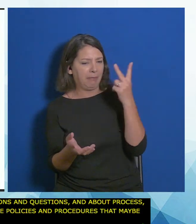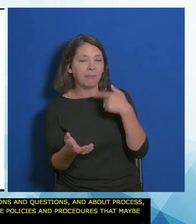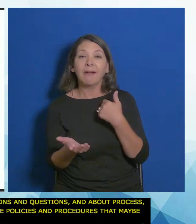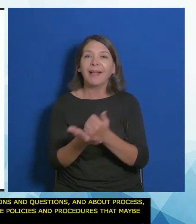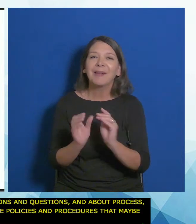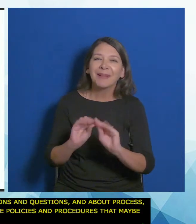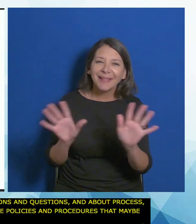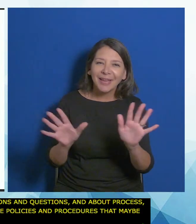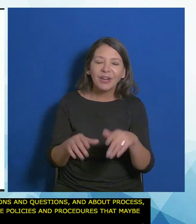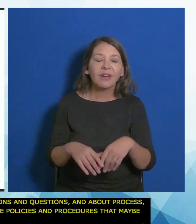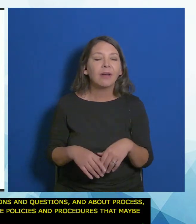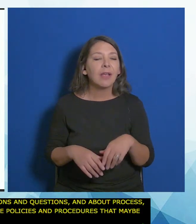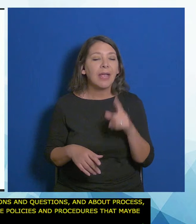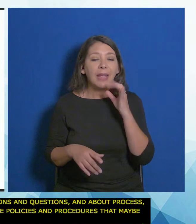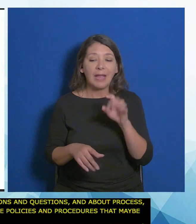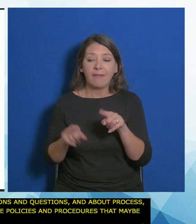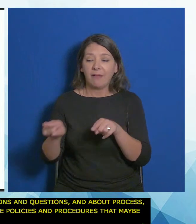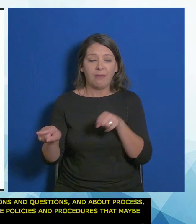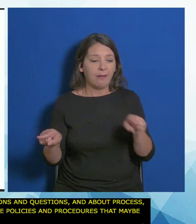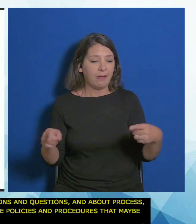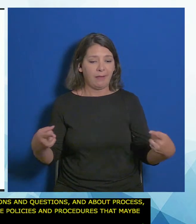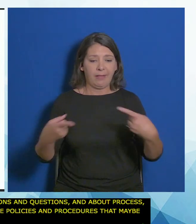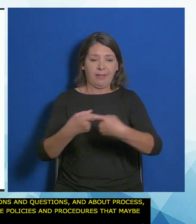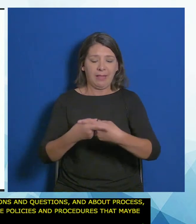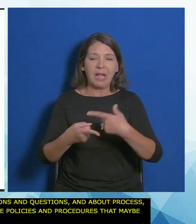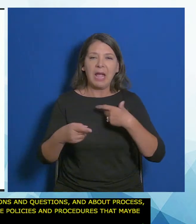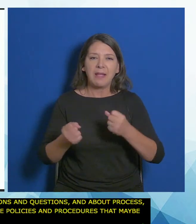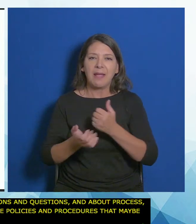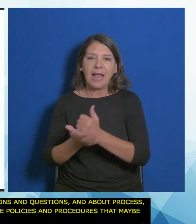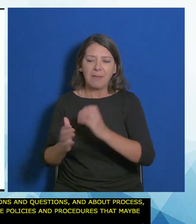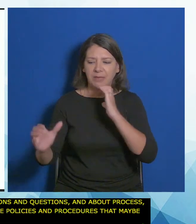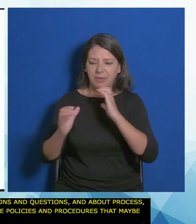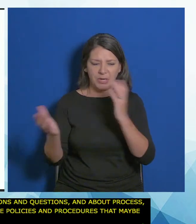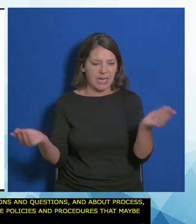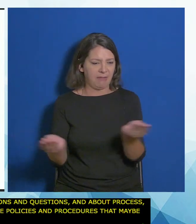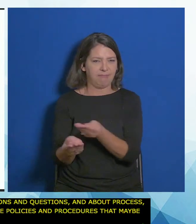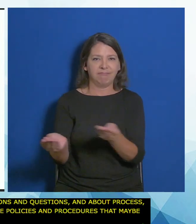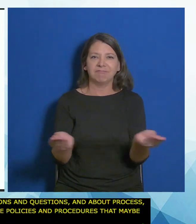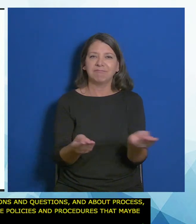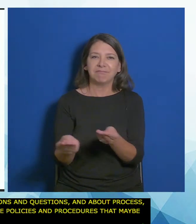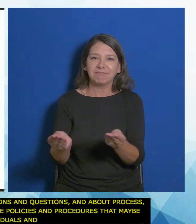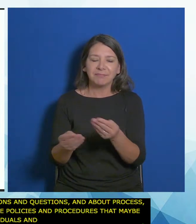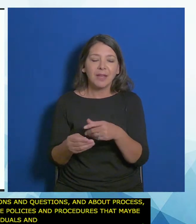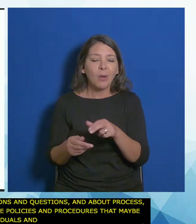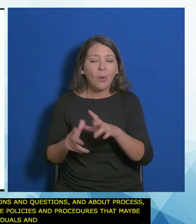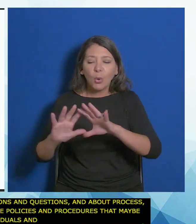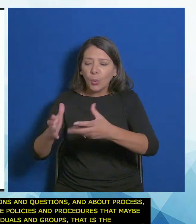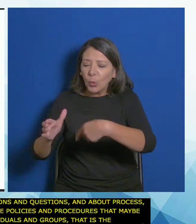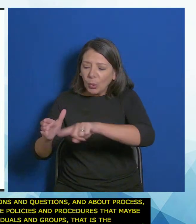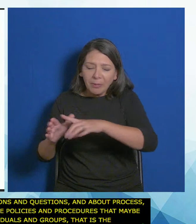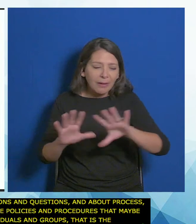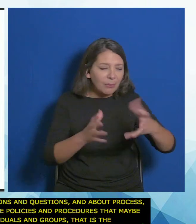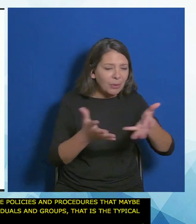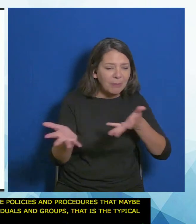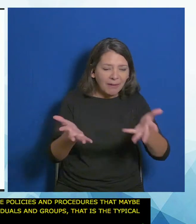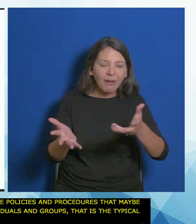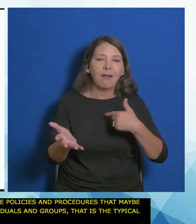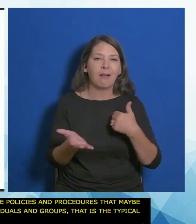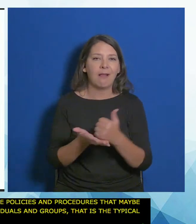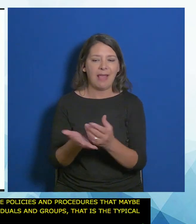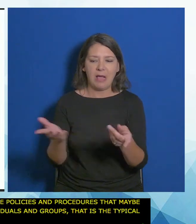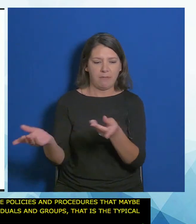mediate communications between individuals and groups. That is kind of the typical skill that a mediator brings